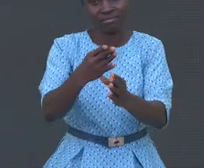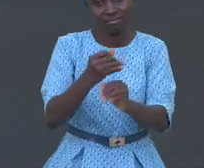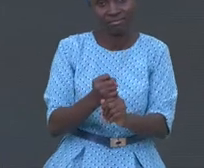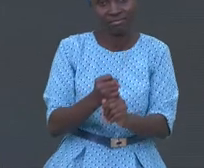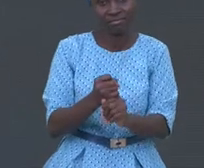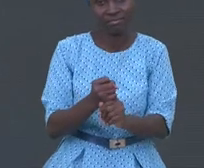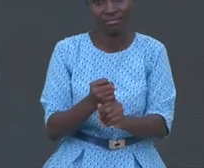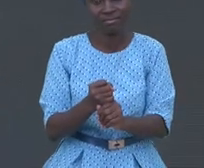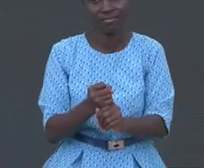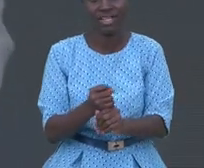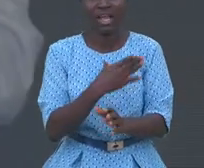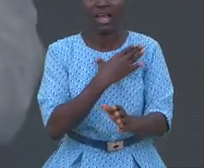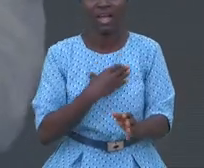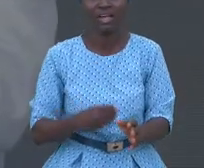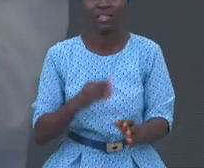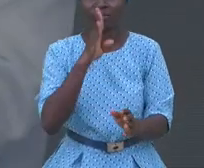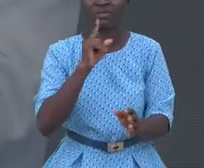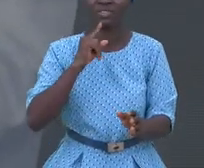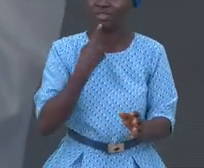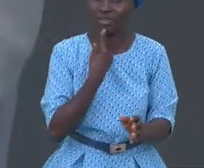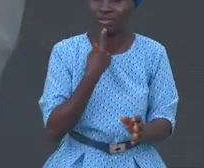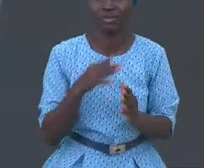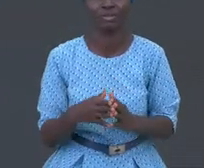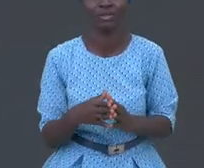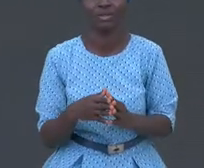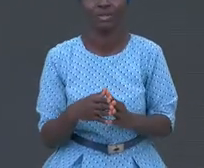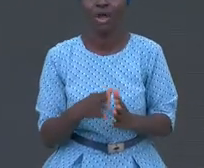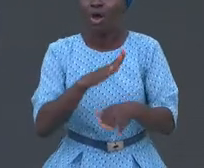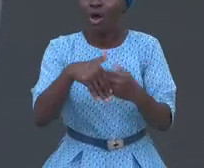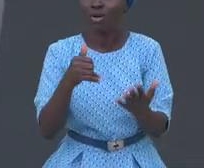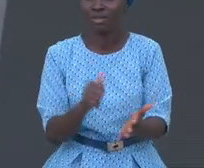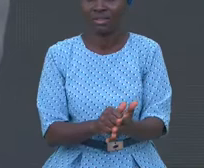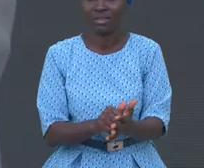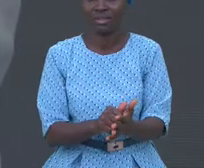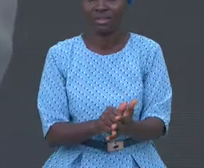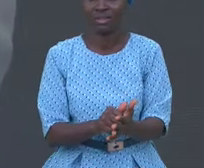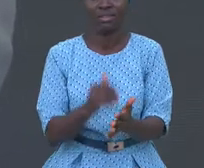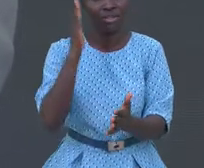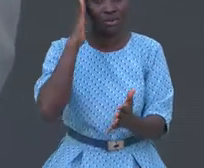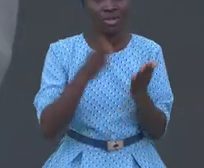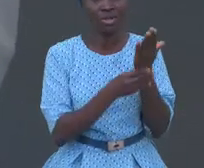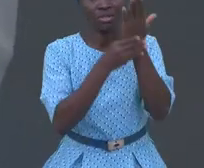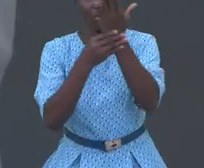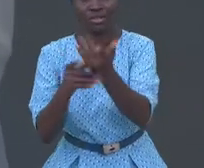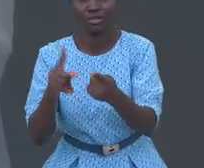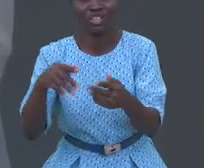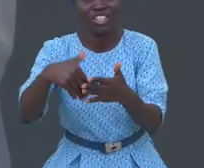and be honest about life. All that will take you to a new